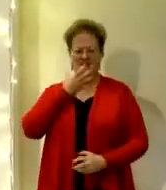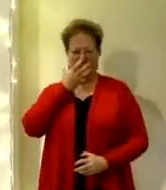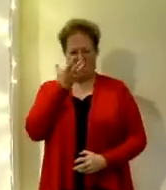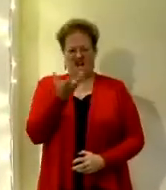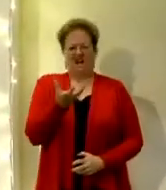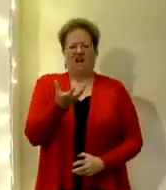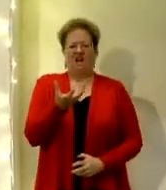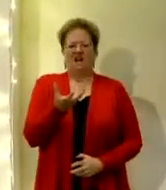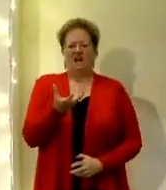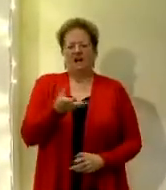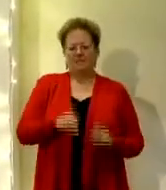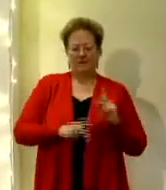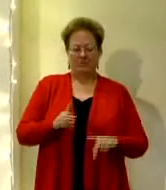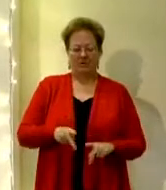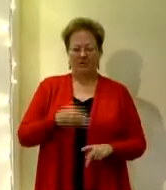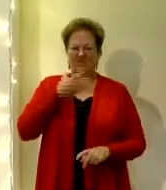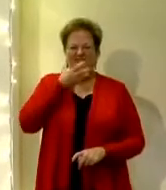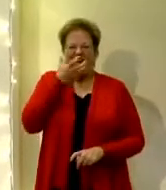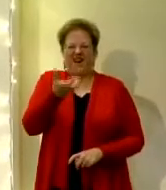and he cursed God.